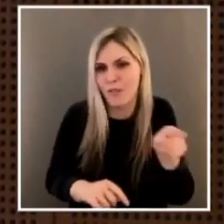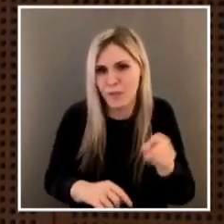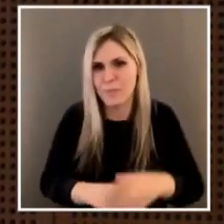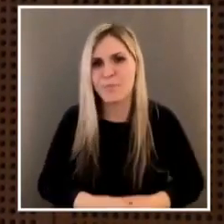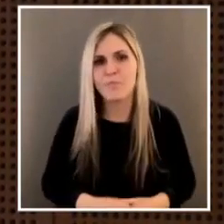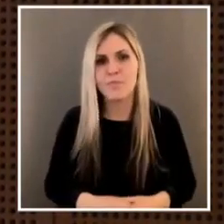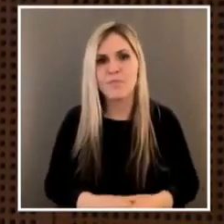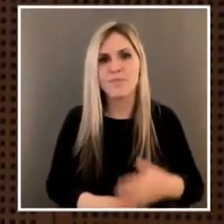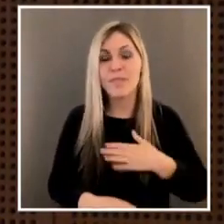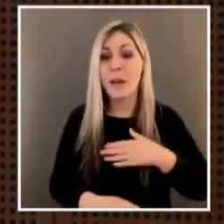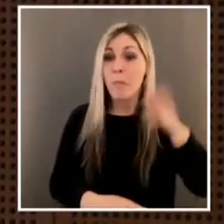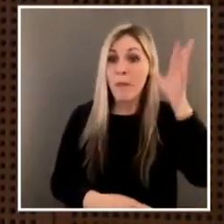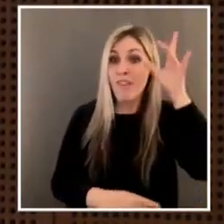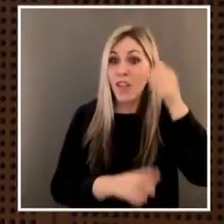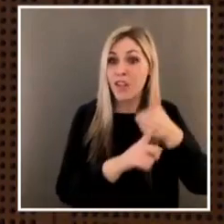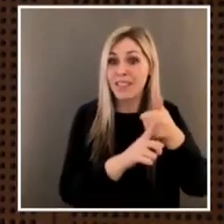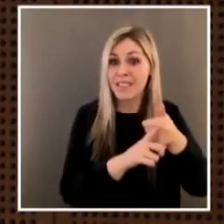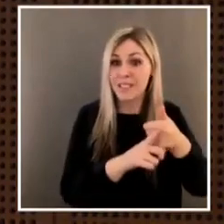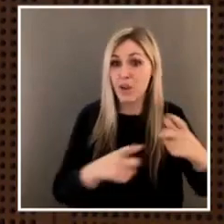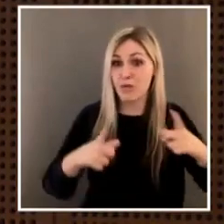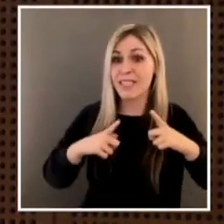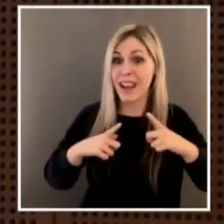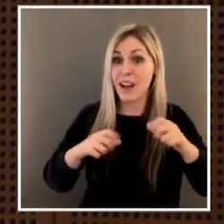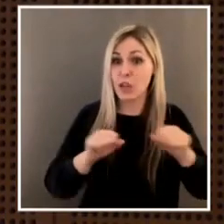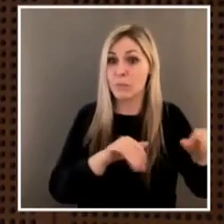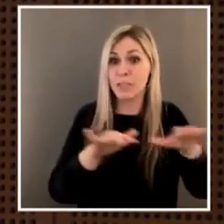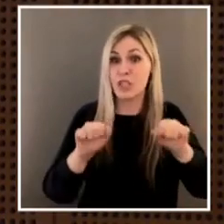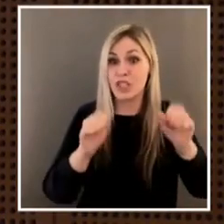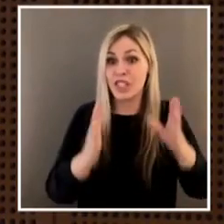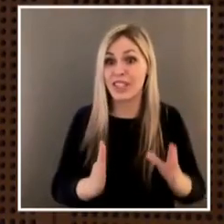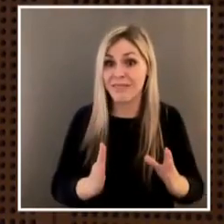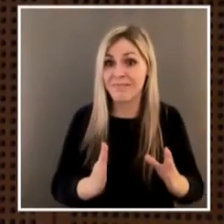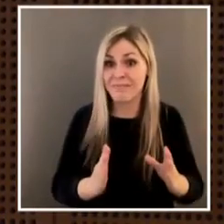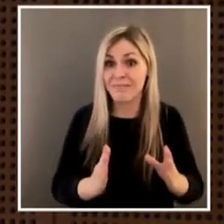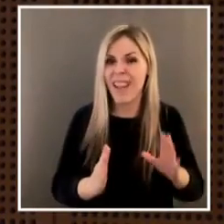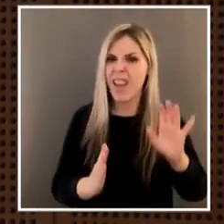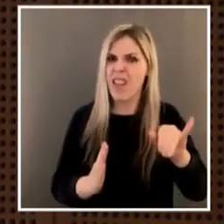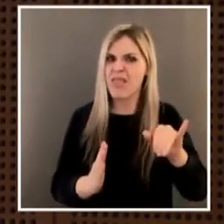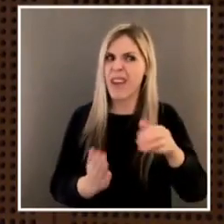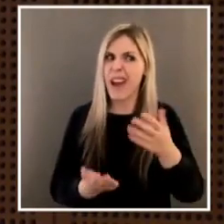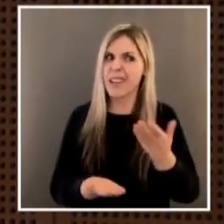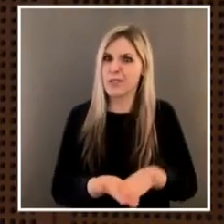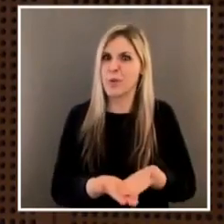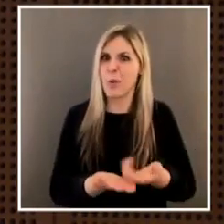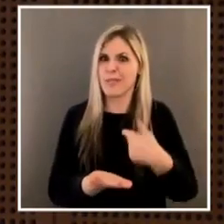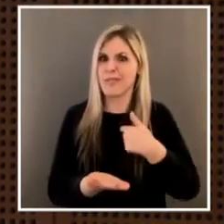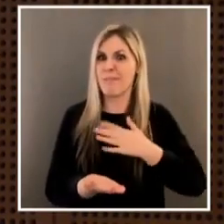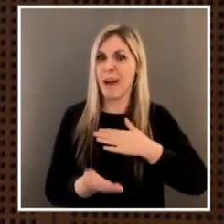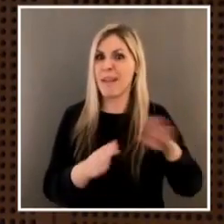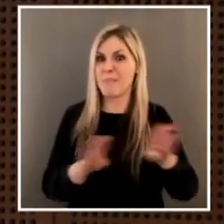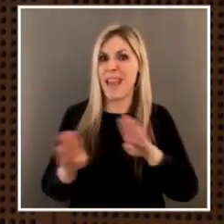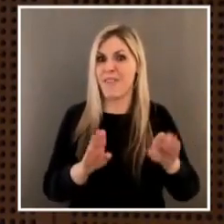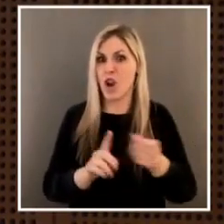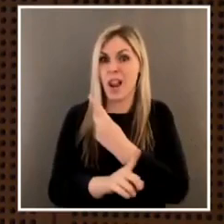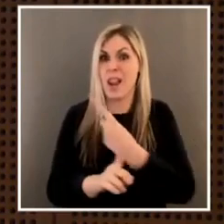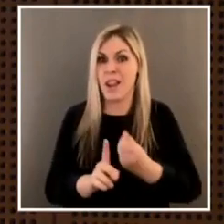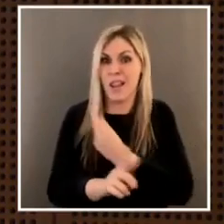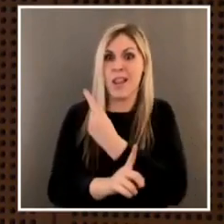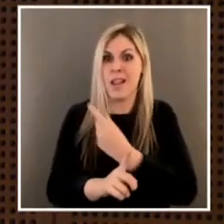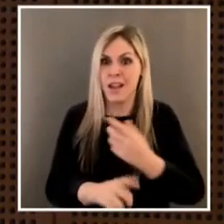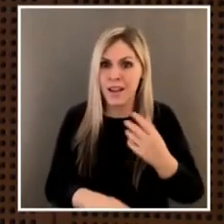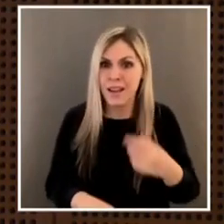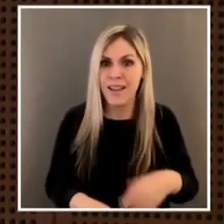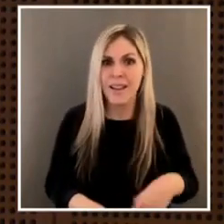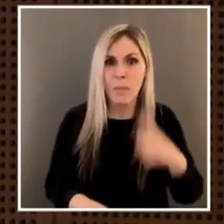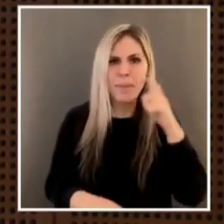My father is a retired magician, which accounts for my irregular behavior because everything comes out